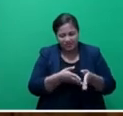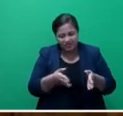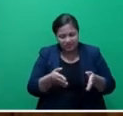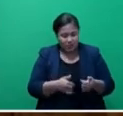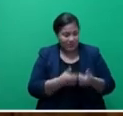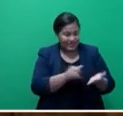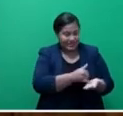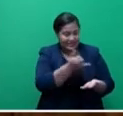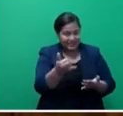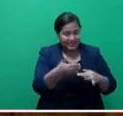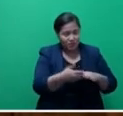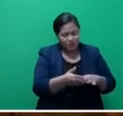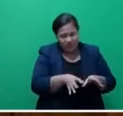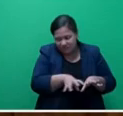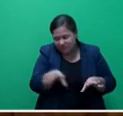the travel.